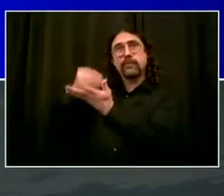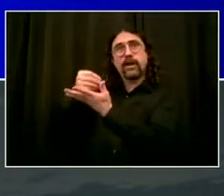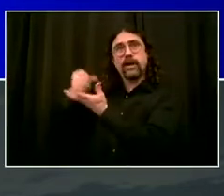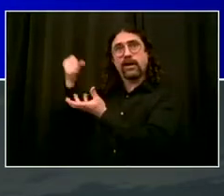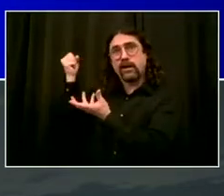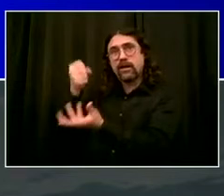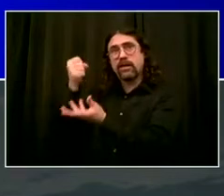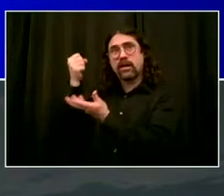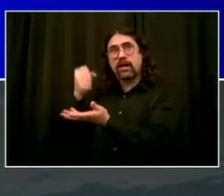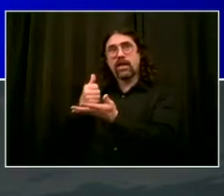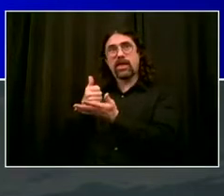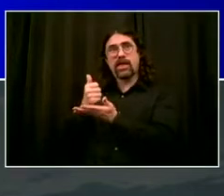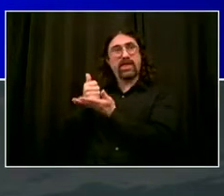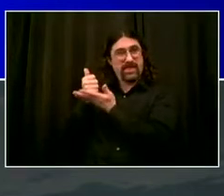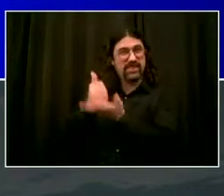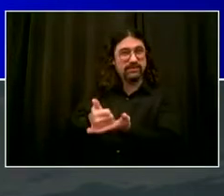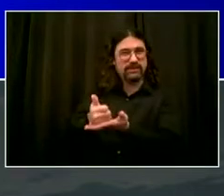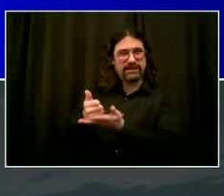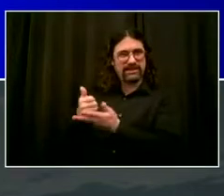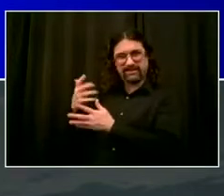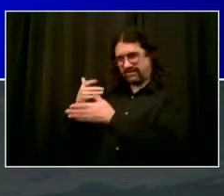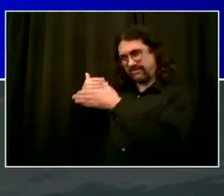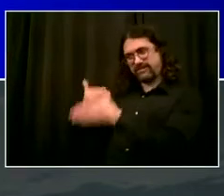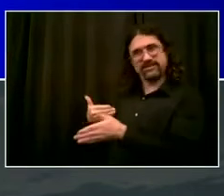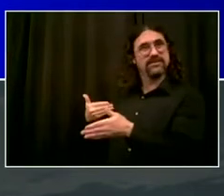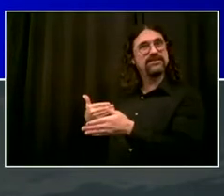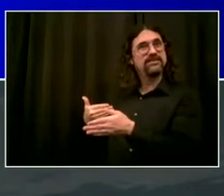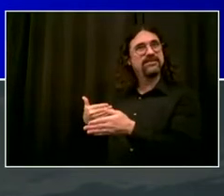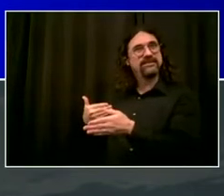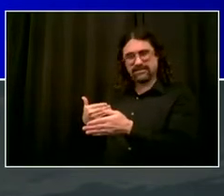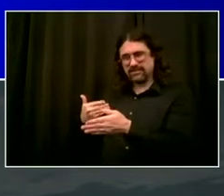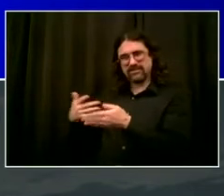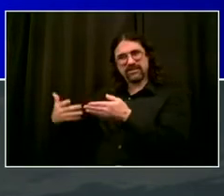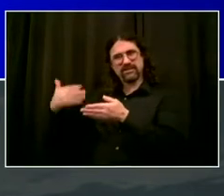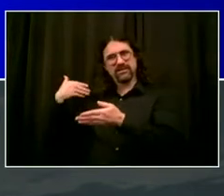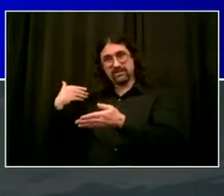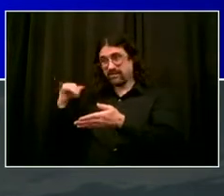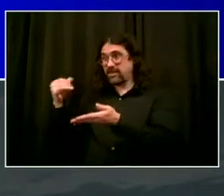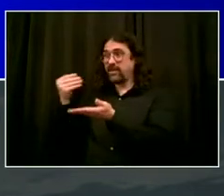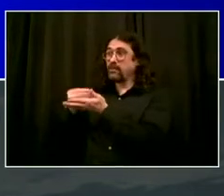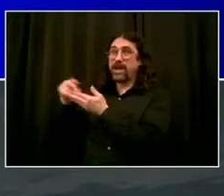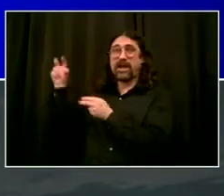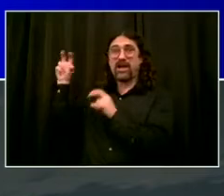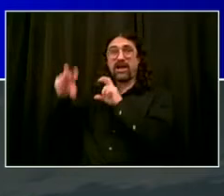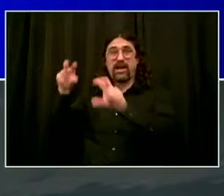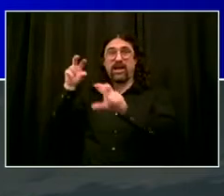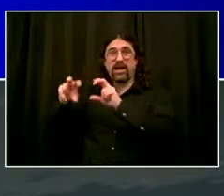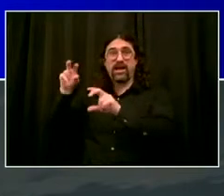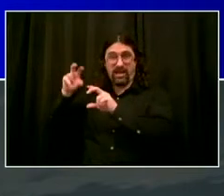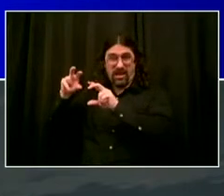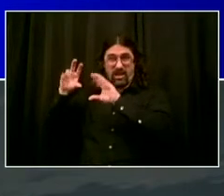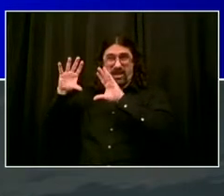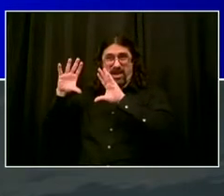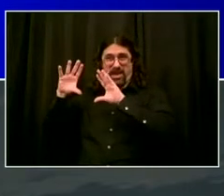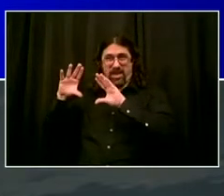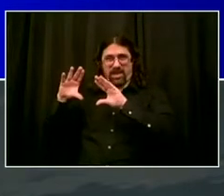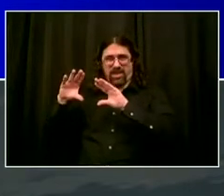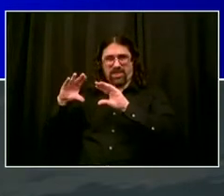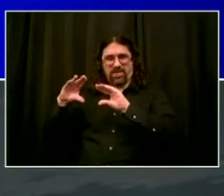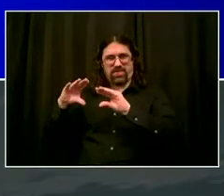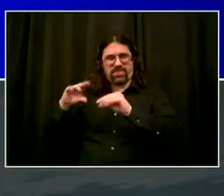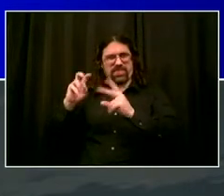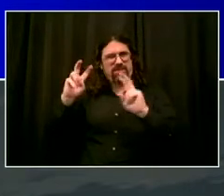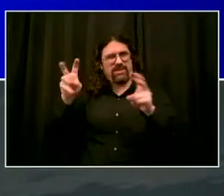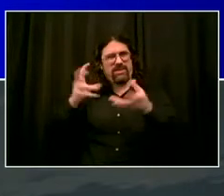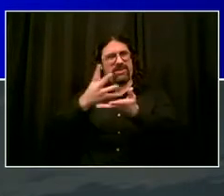fighting back this second wave we're we're in real danger here but people are fighting they're doing the right thing but again we're running out of